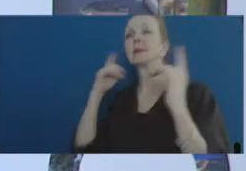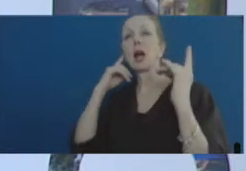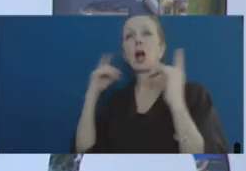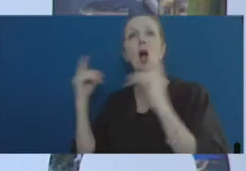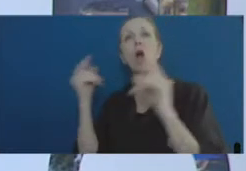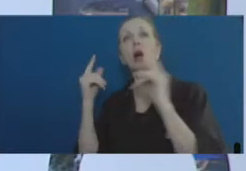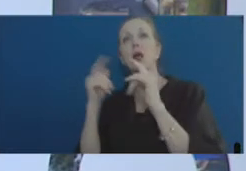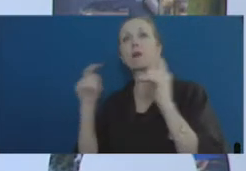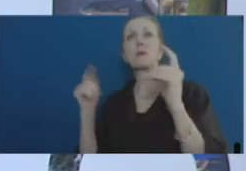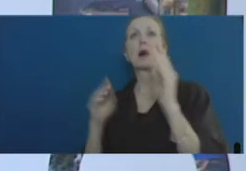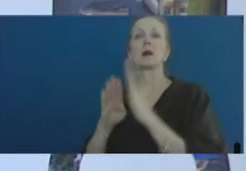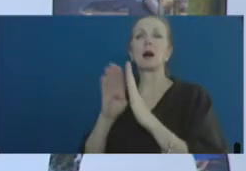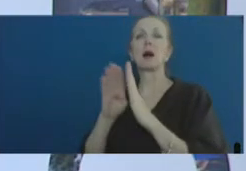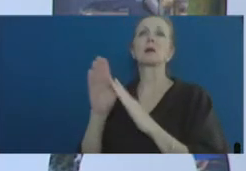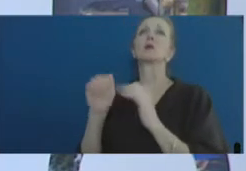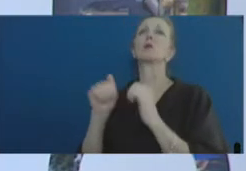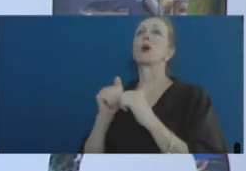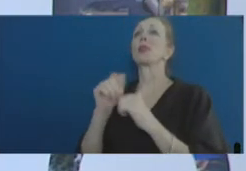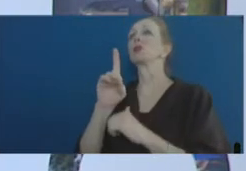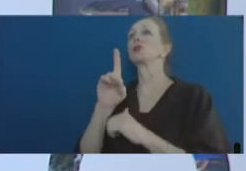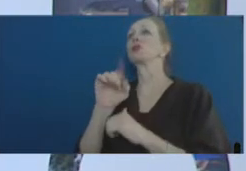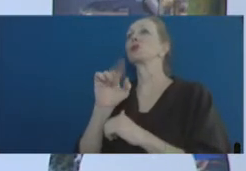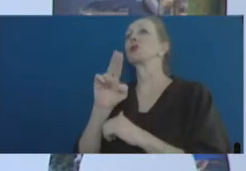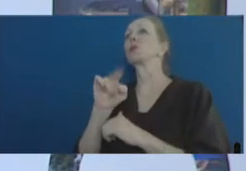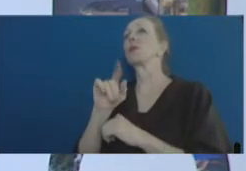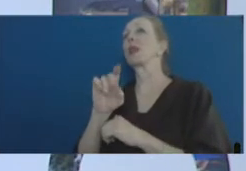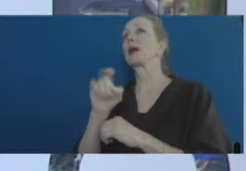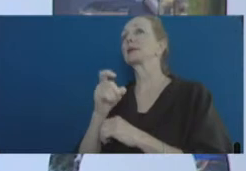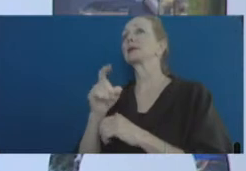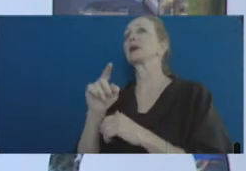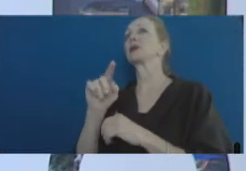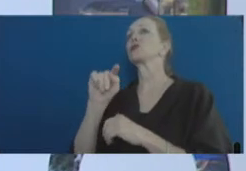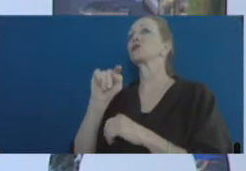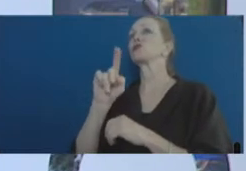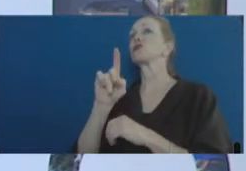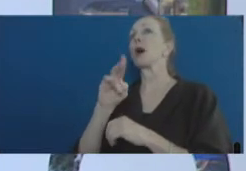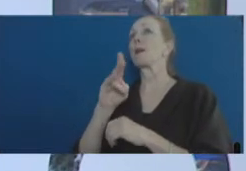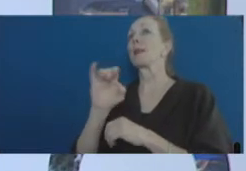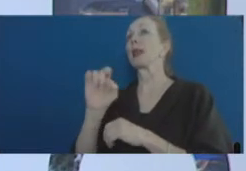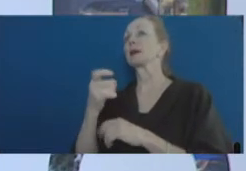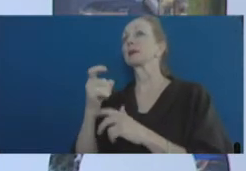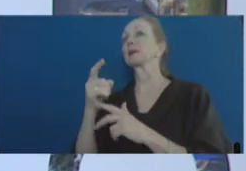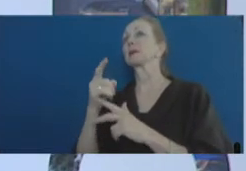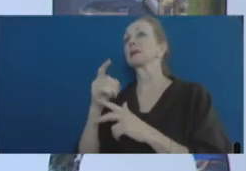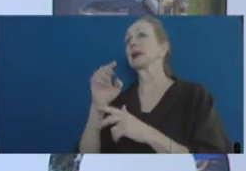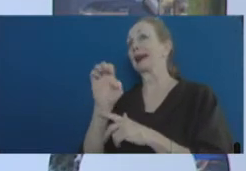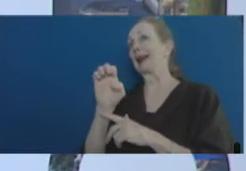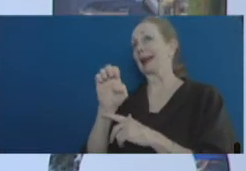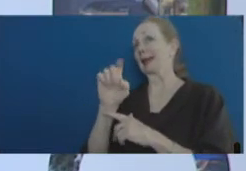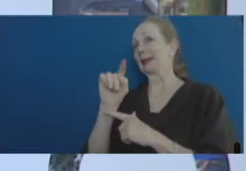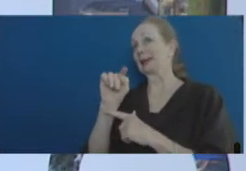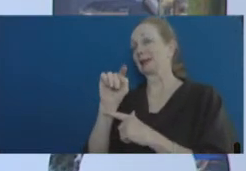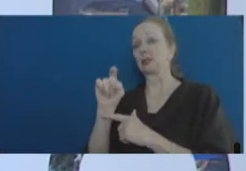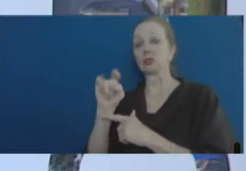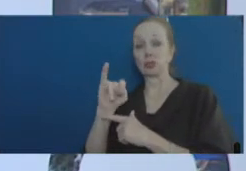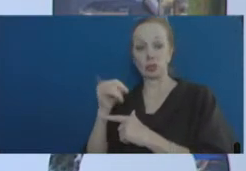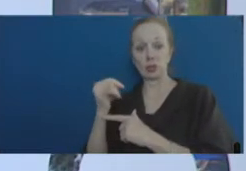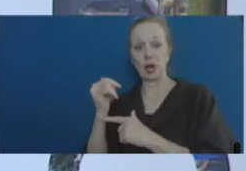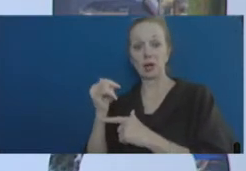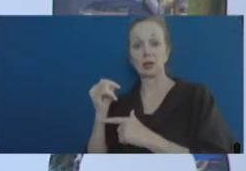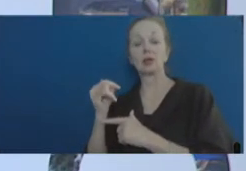developments with duplexes and triplexes and really intense development in the ETJ. We've heard